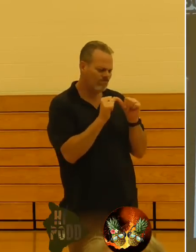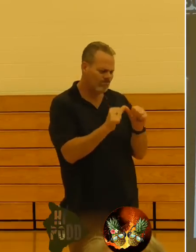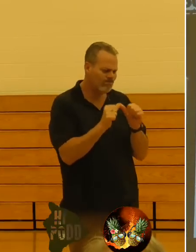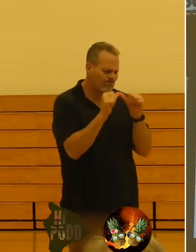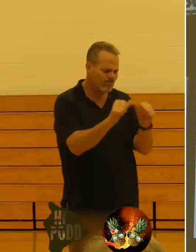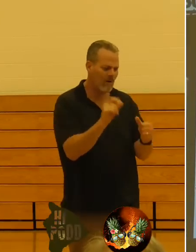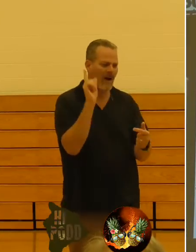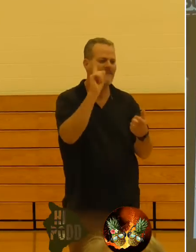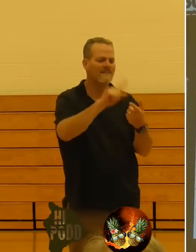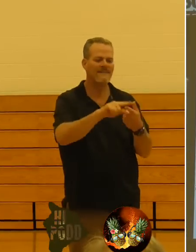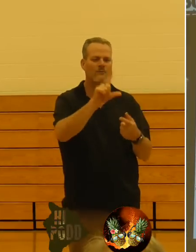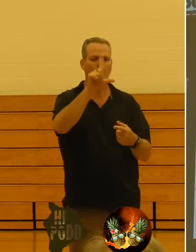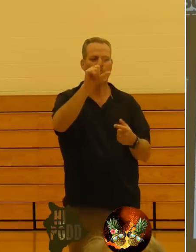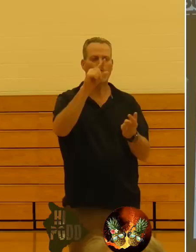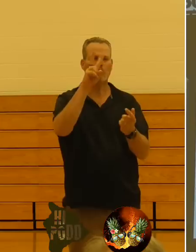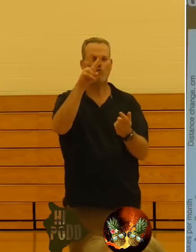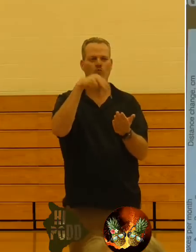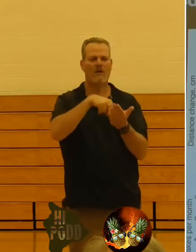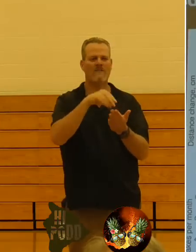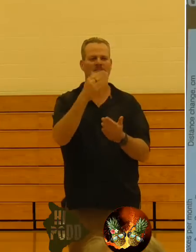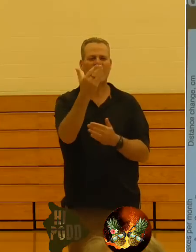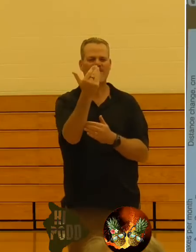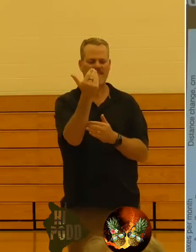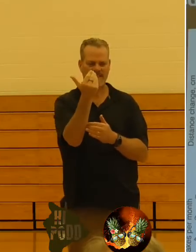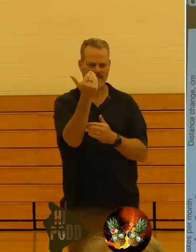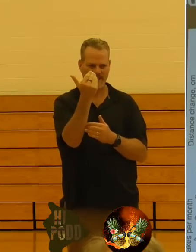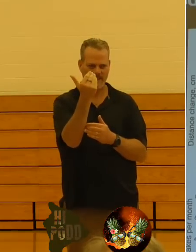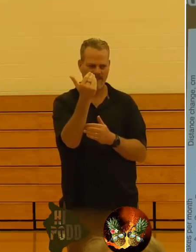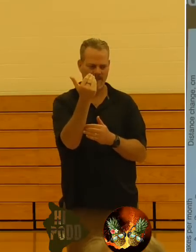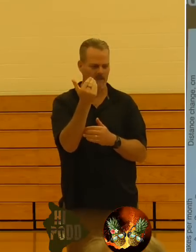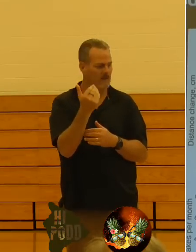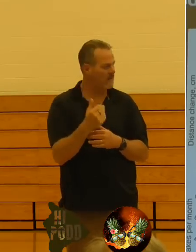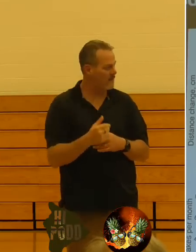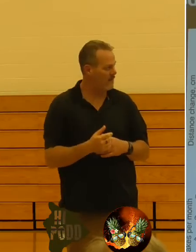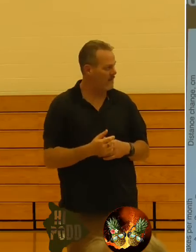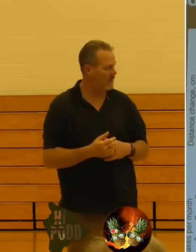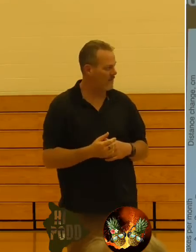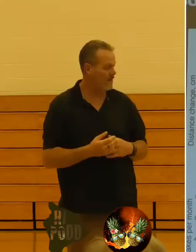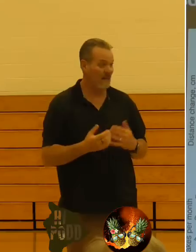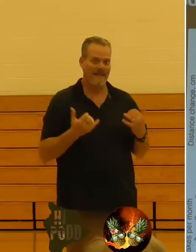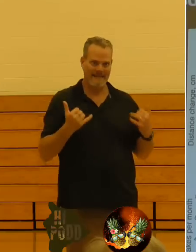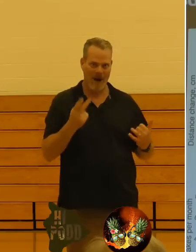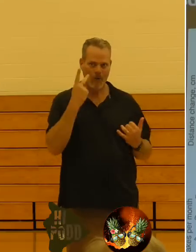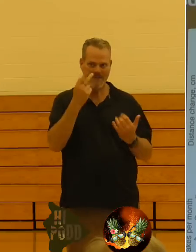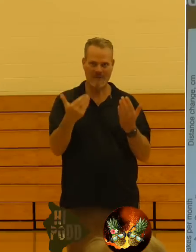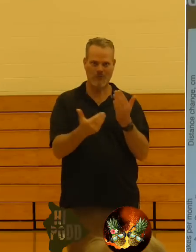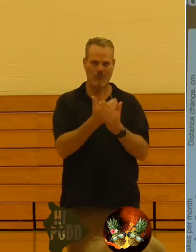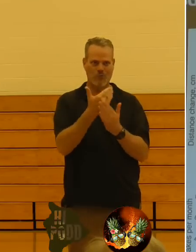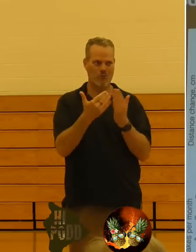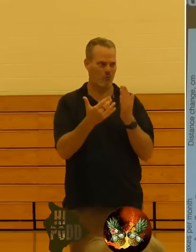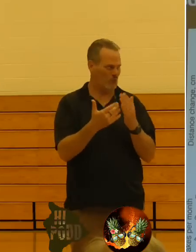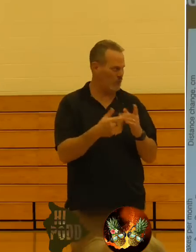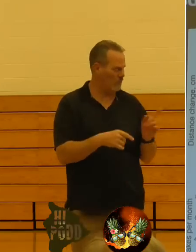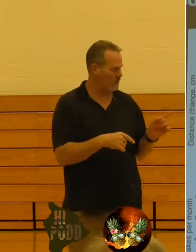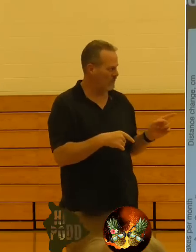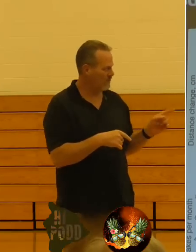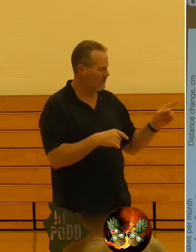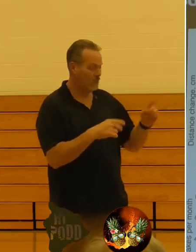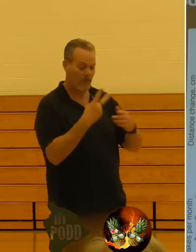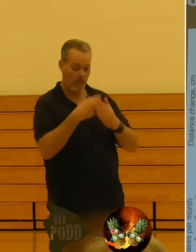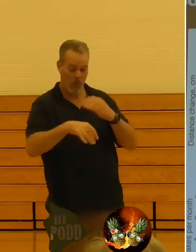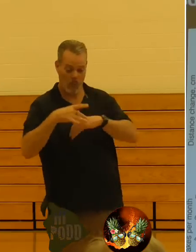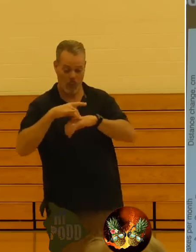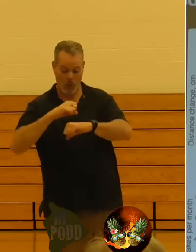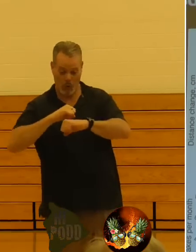about 2015. Now we'll look at data in respective earthquake counts with the